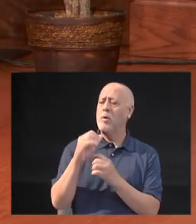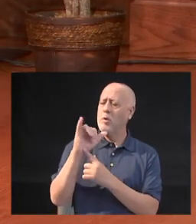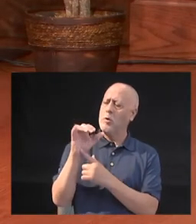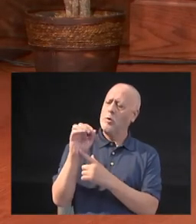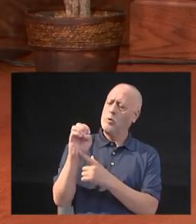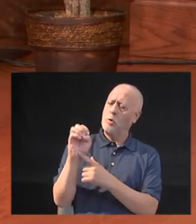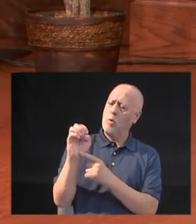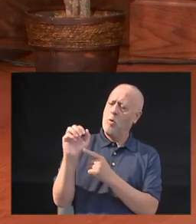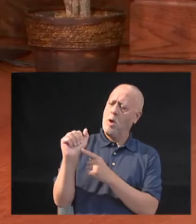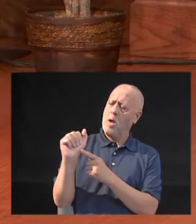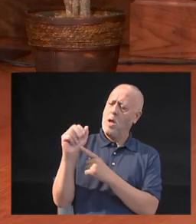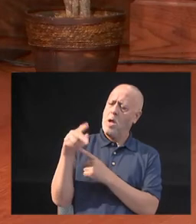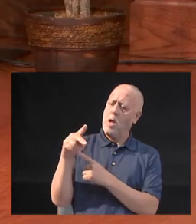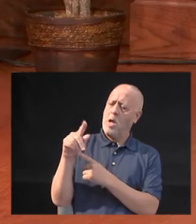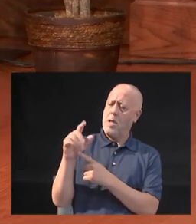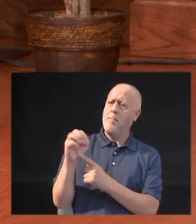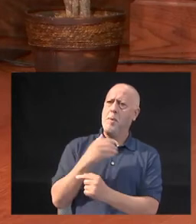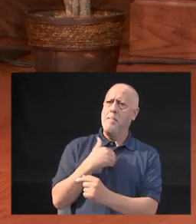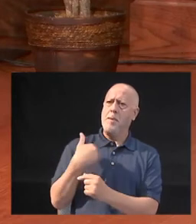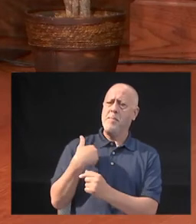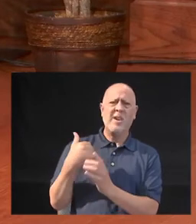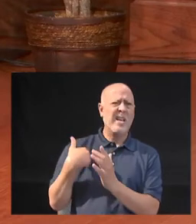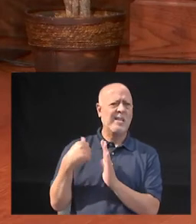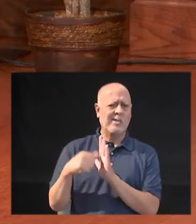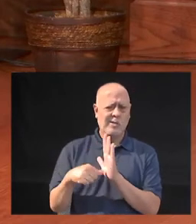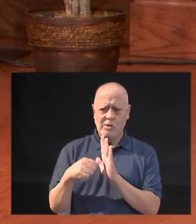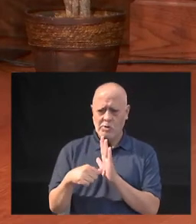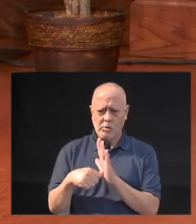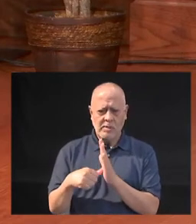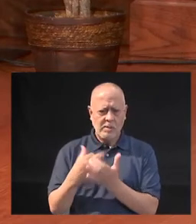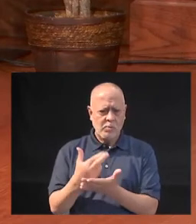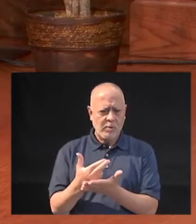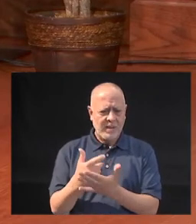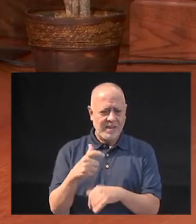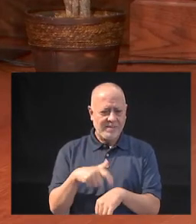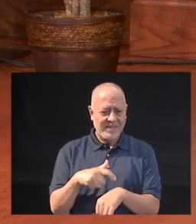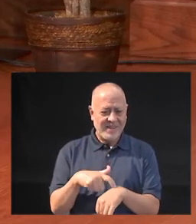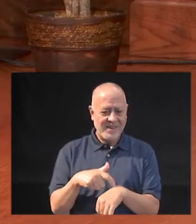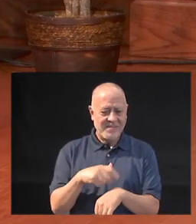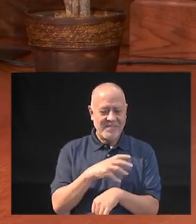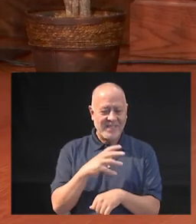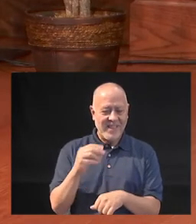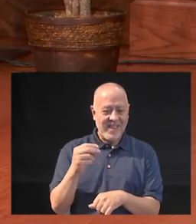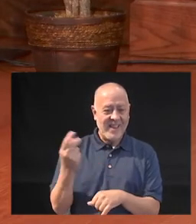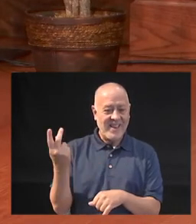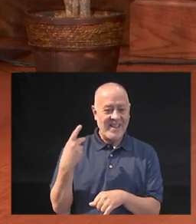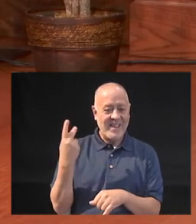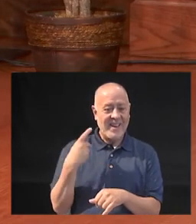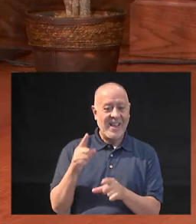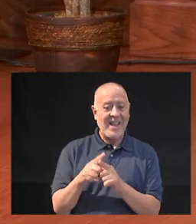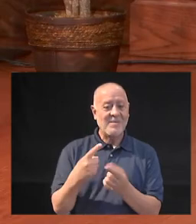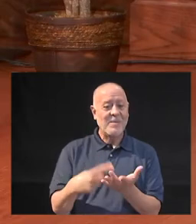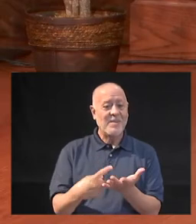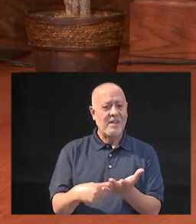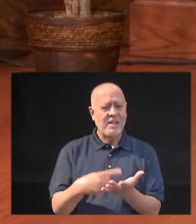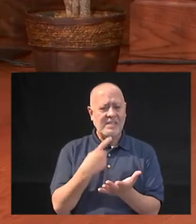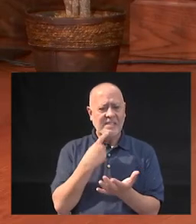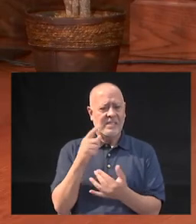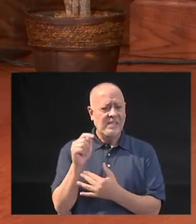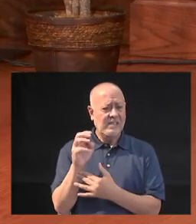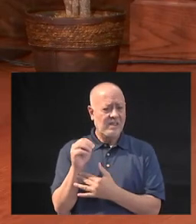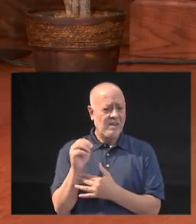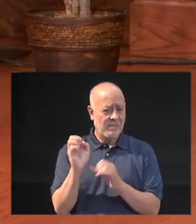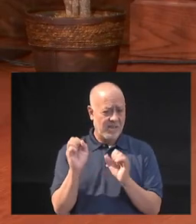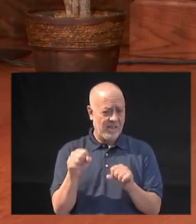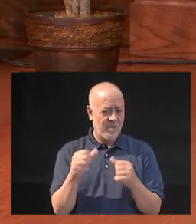member of our church, and Joe had some surgery and rehab time recently, and he and I, as we were talking, he said, "Tom, is there any way